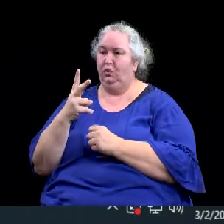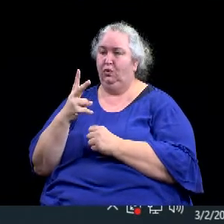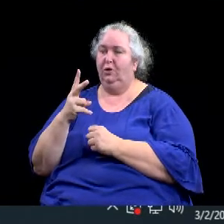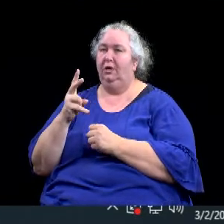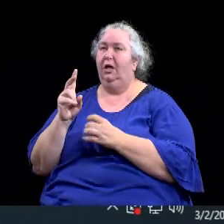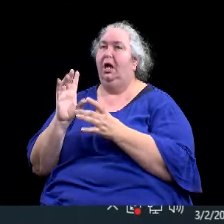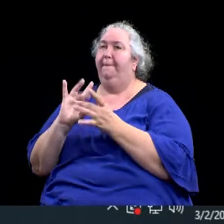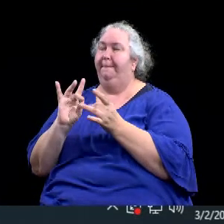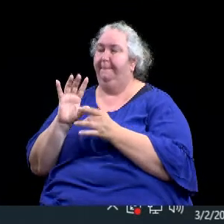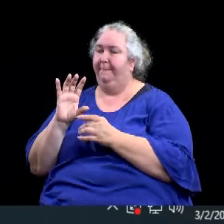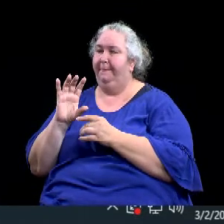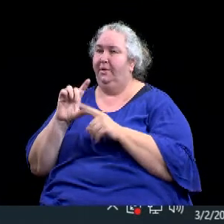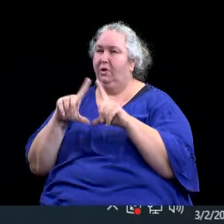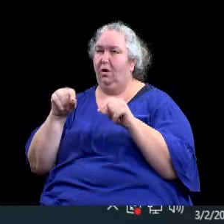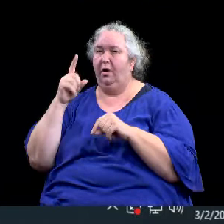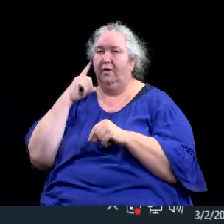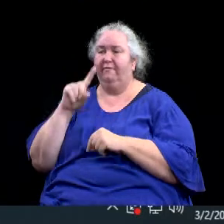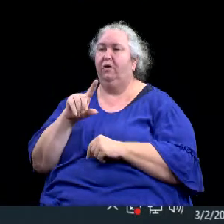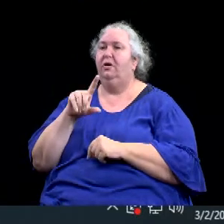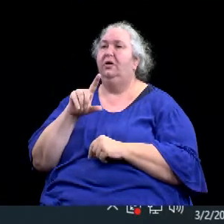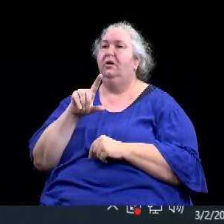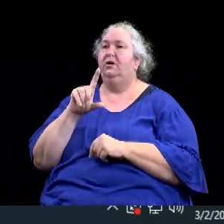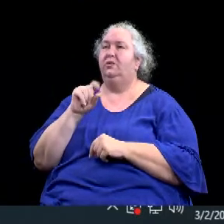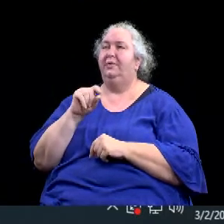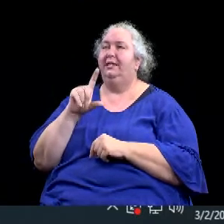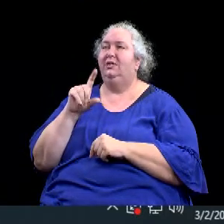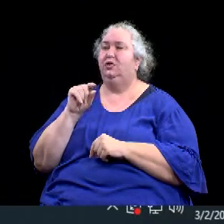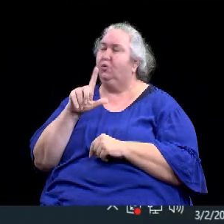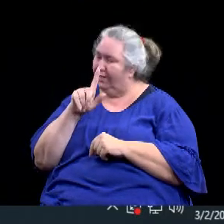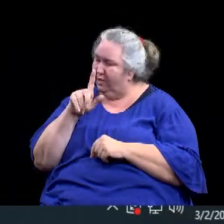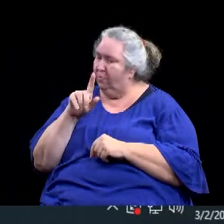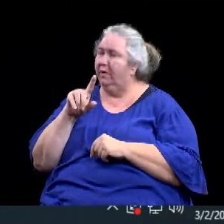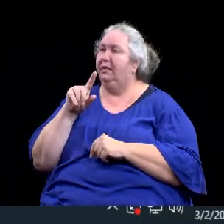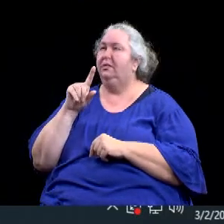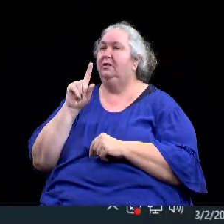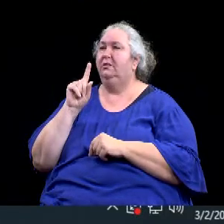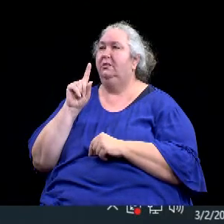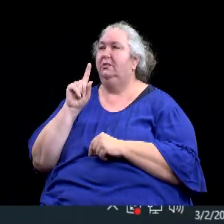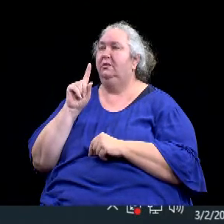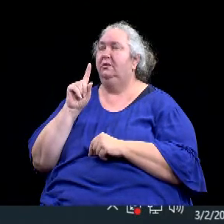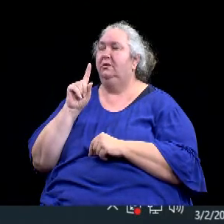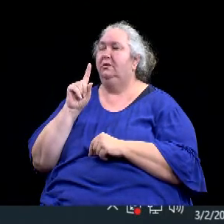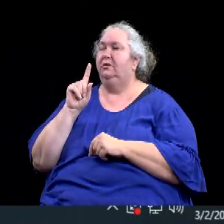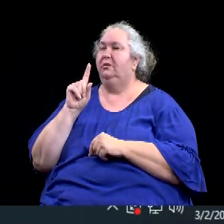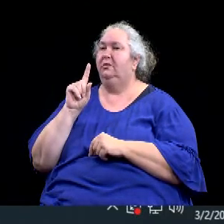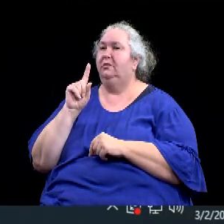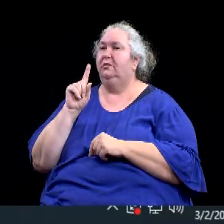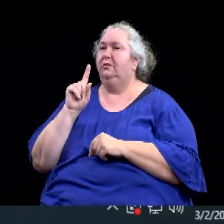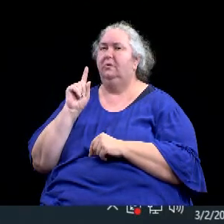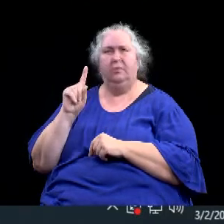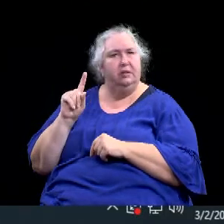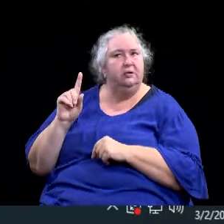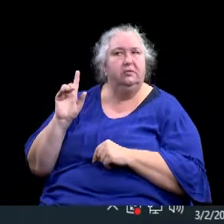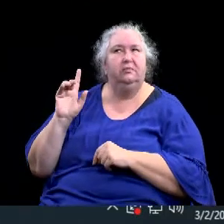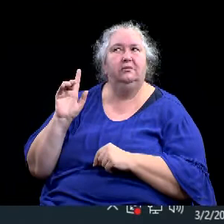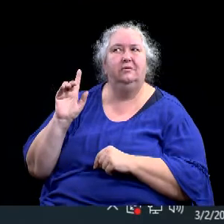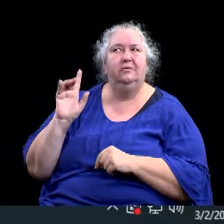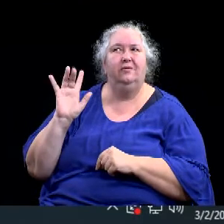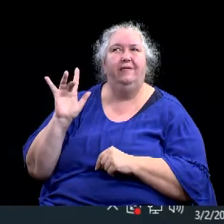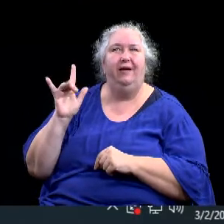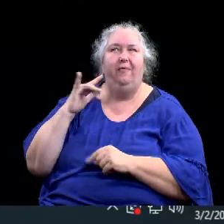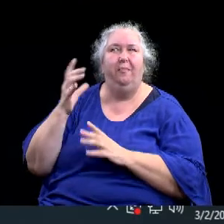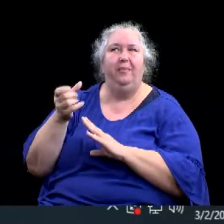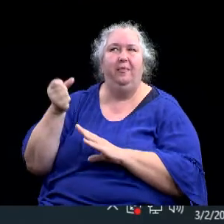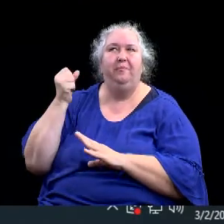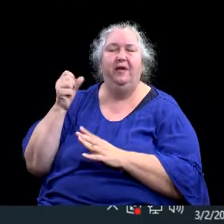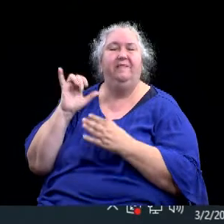2021-135, which will be removed from the consent agenda. For this action item, this is for the replacement of the chiller at the May Jackson